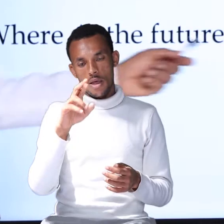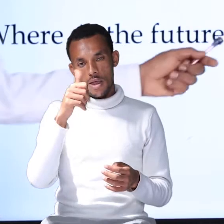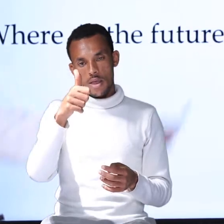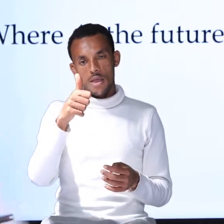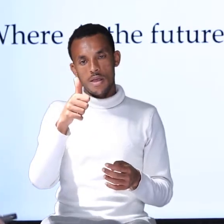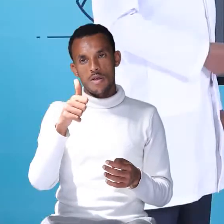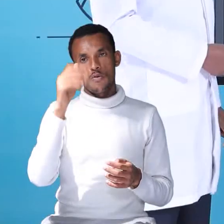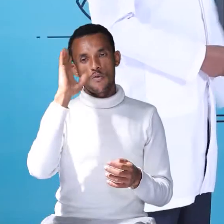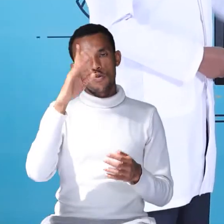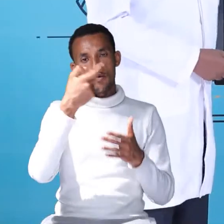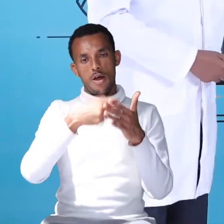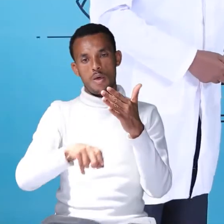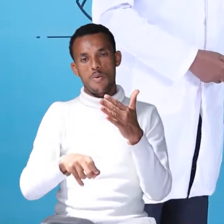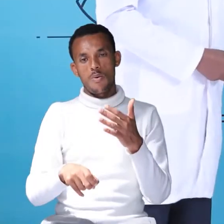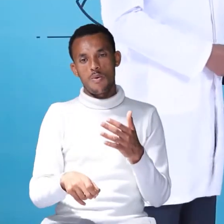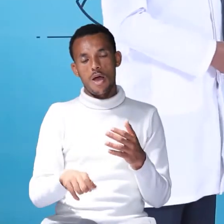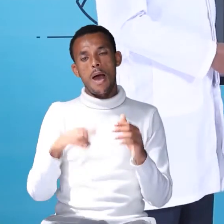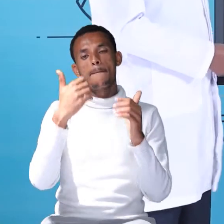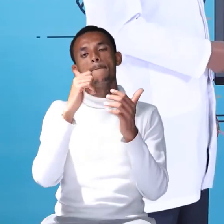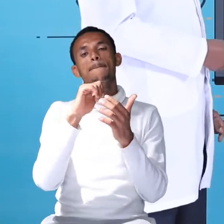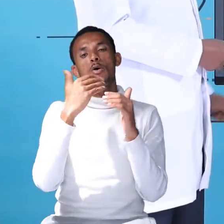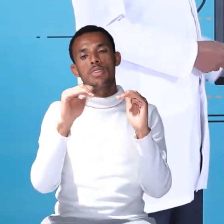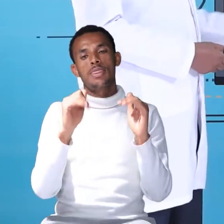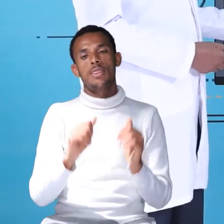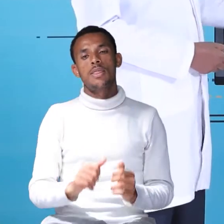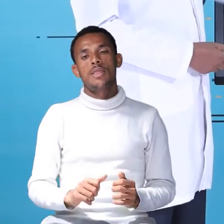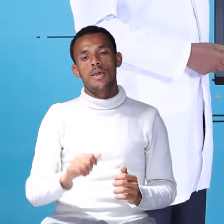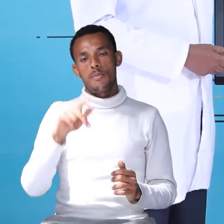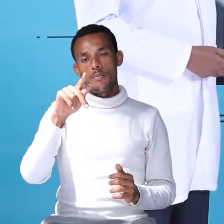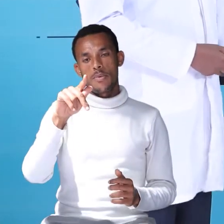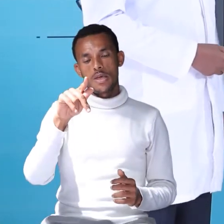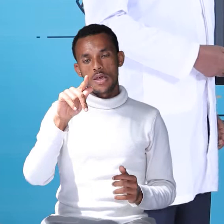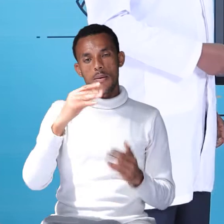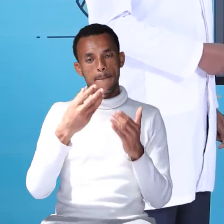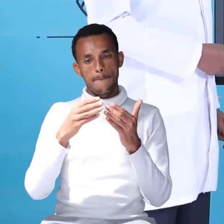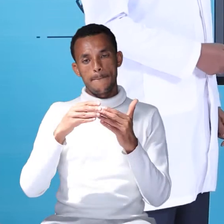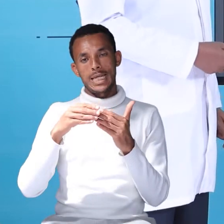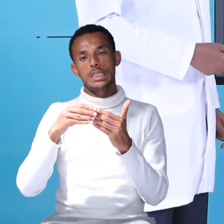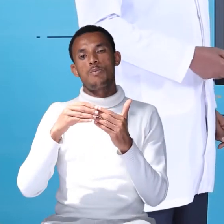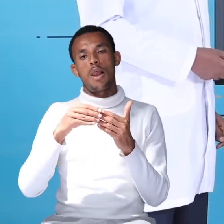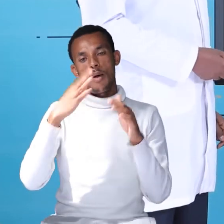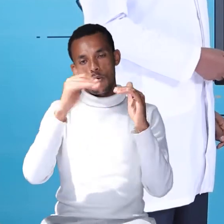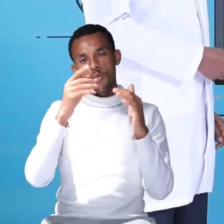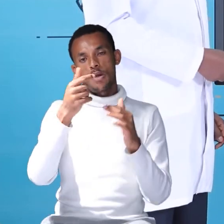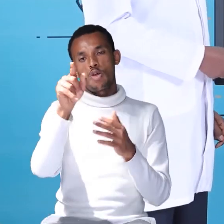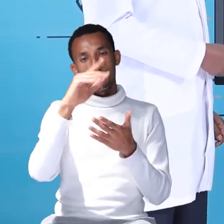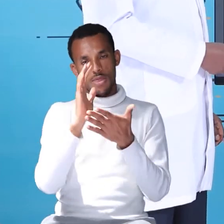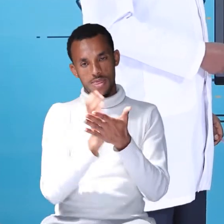A, the future value, amount. P, the principal, the amount over that you have